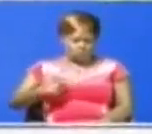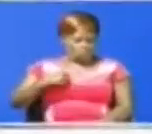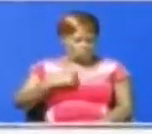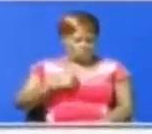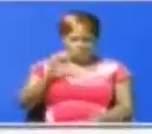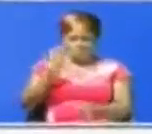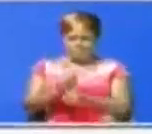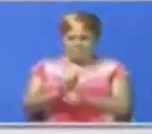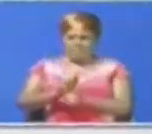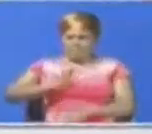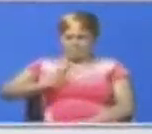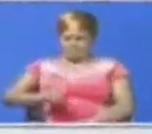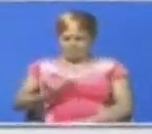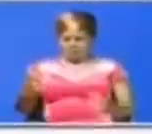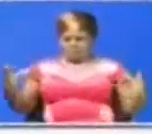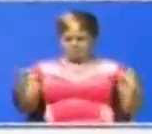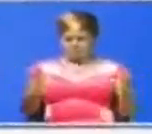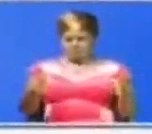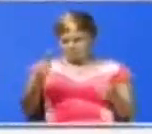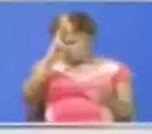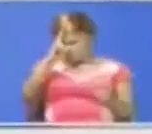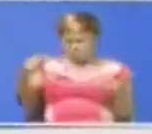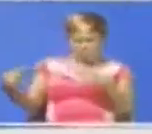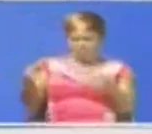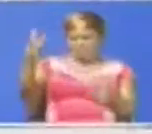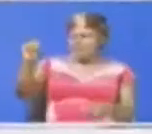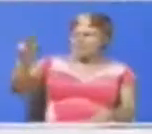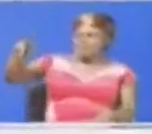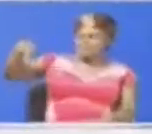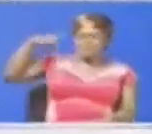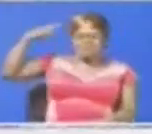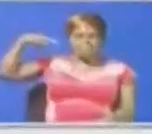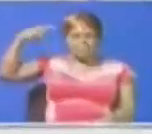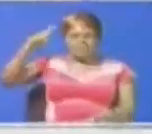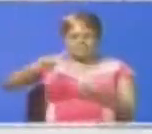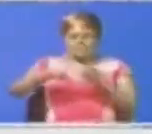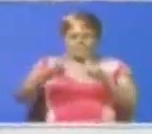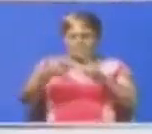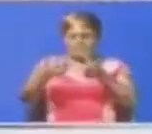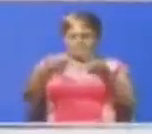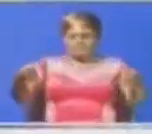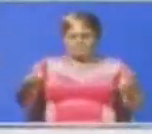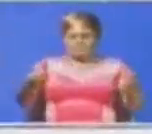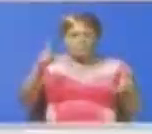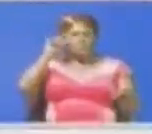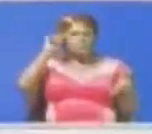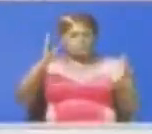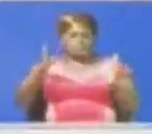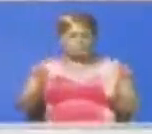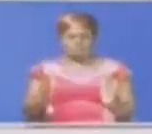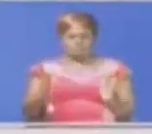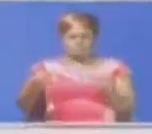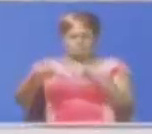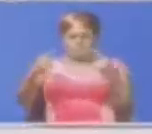As angry residents engage police officers, Mathare MP Anthony Oloch and Standard newspaper photojournalist Bevelyn Musili are